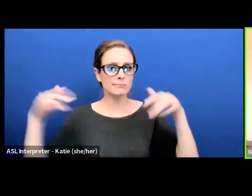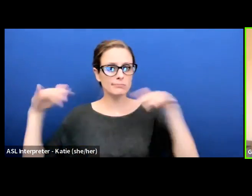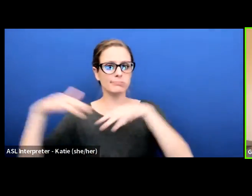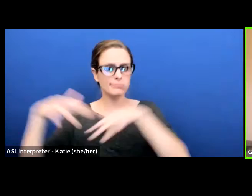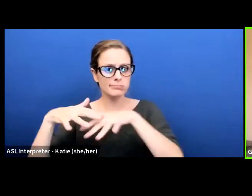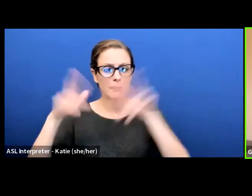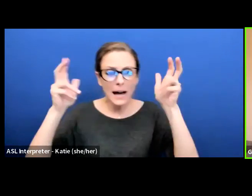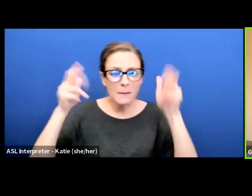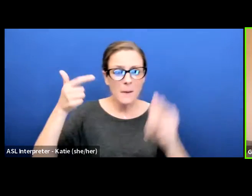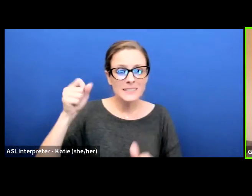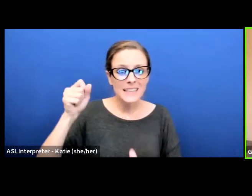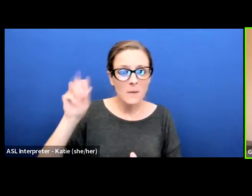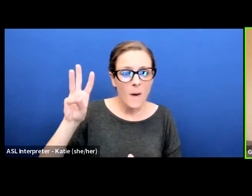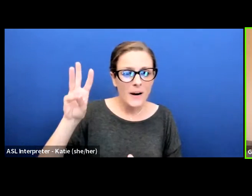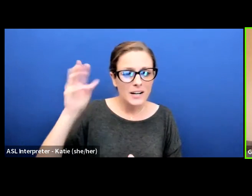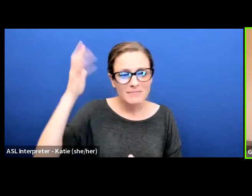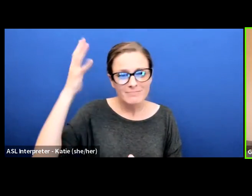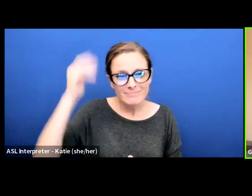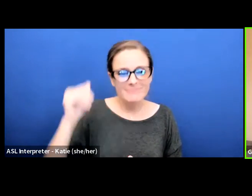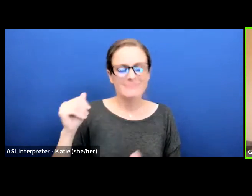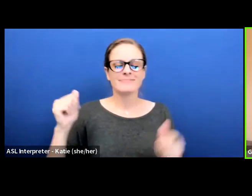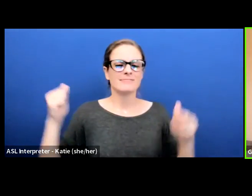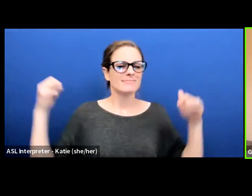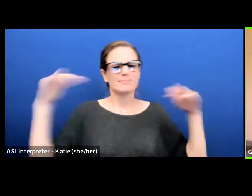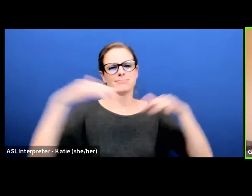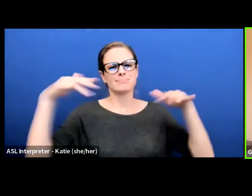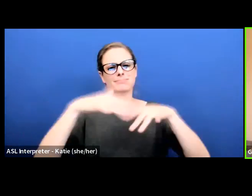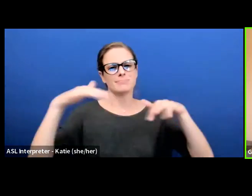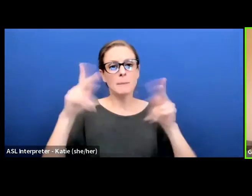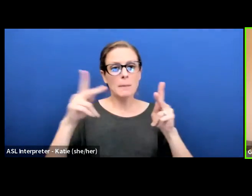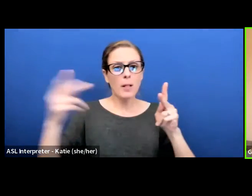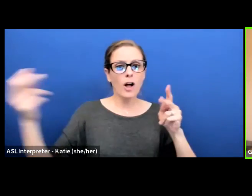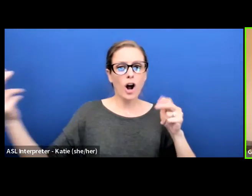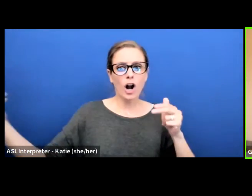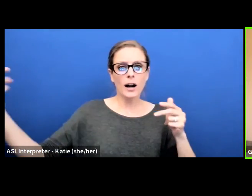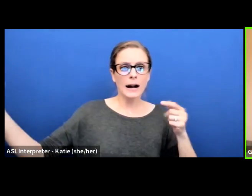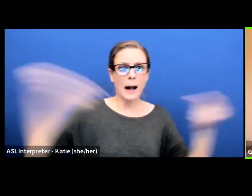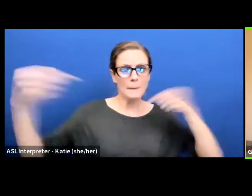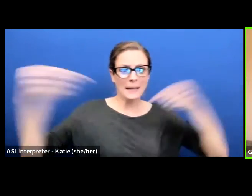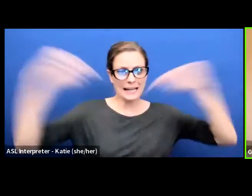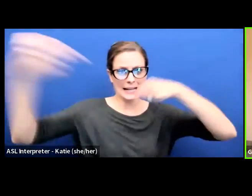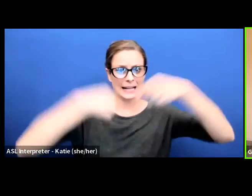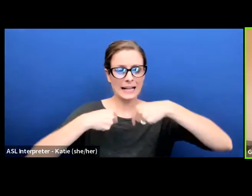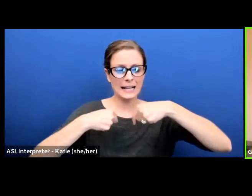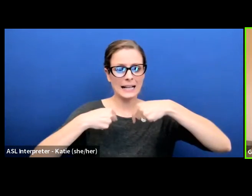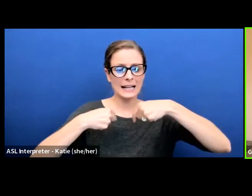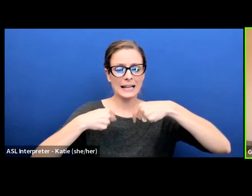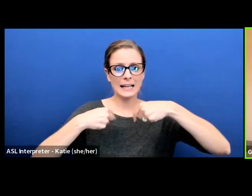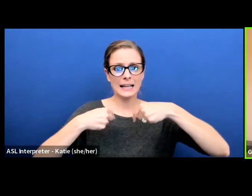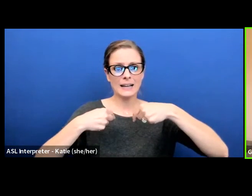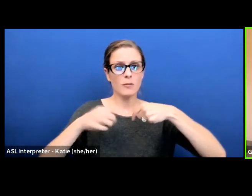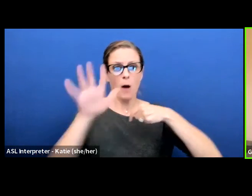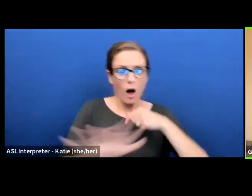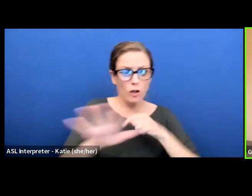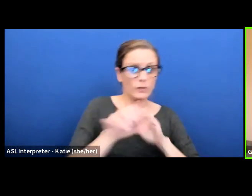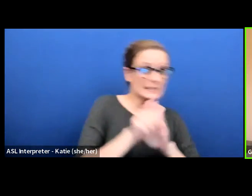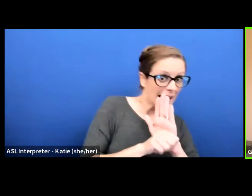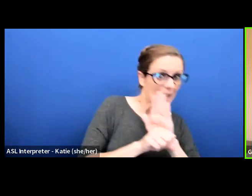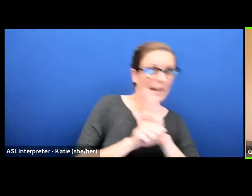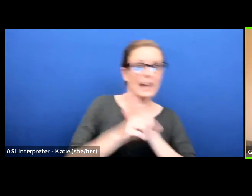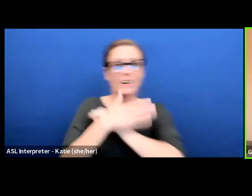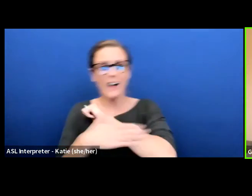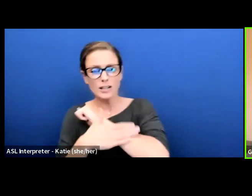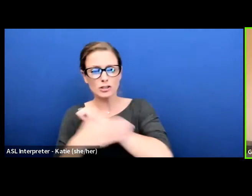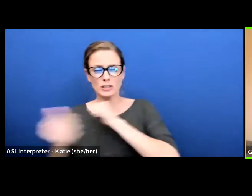I mean, but people are coming from all over, literally, from not just the state, but from all over the country,